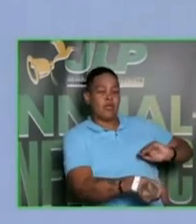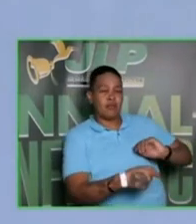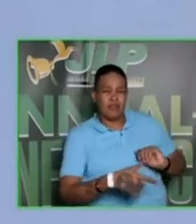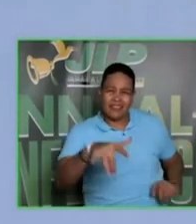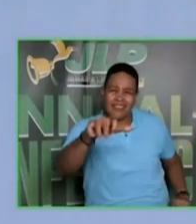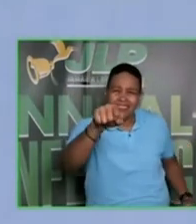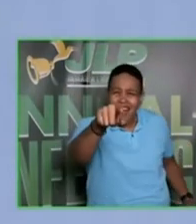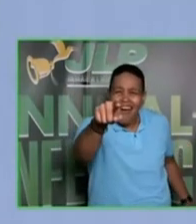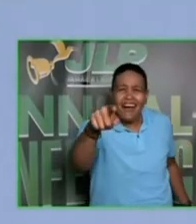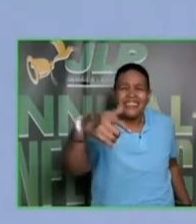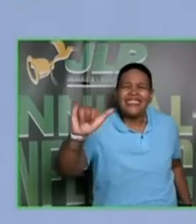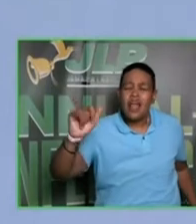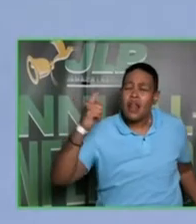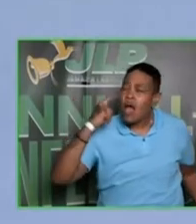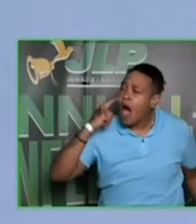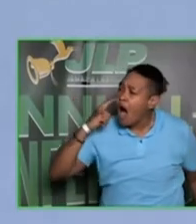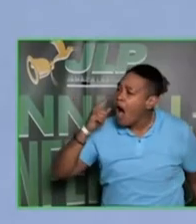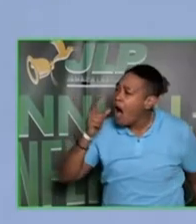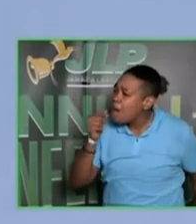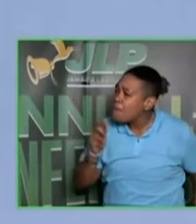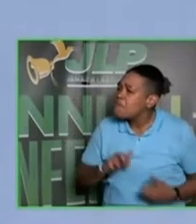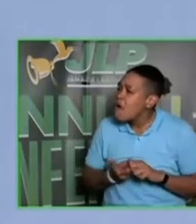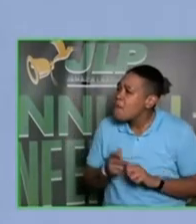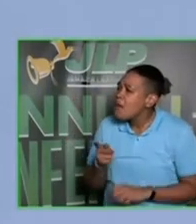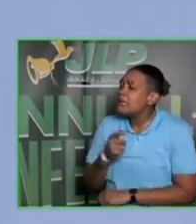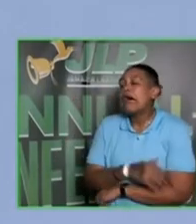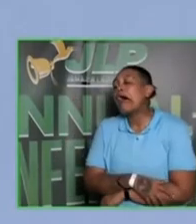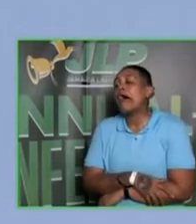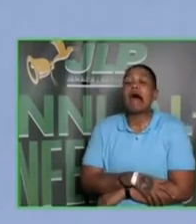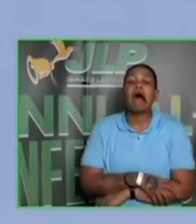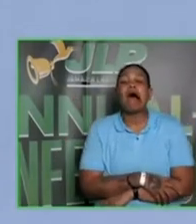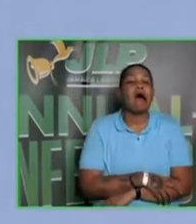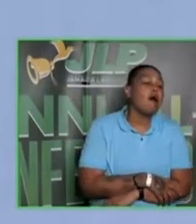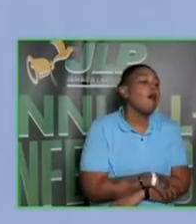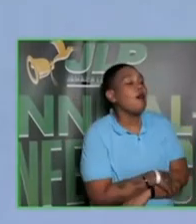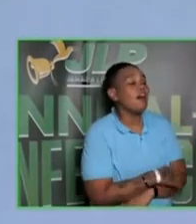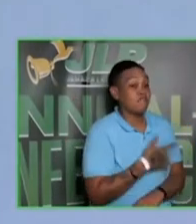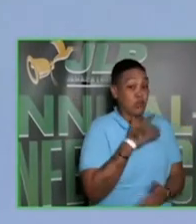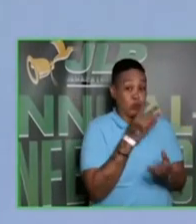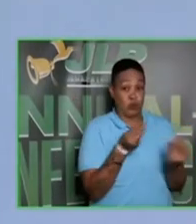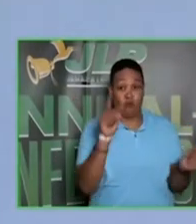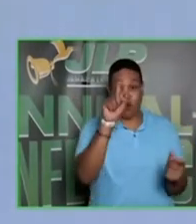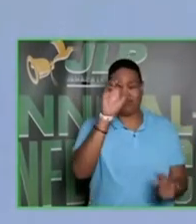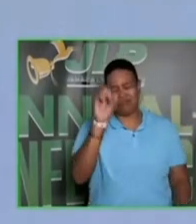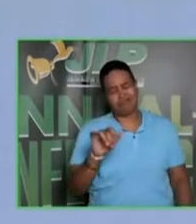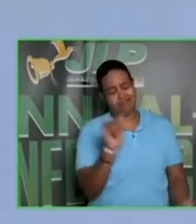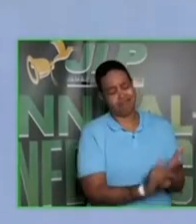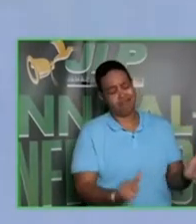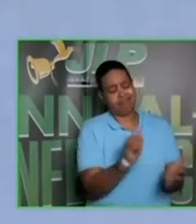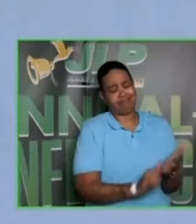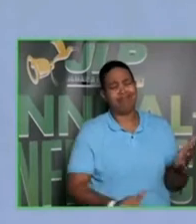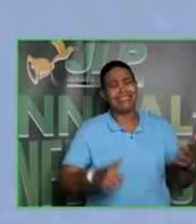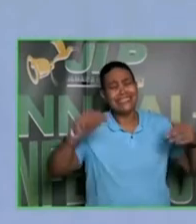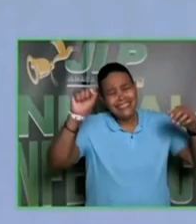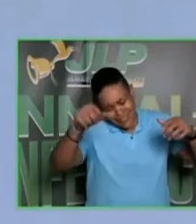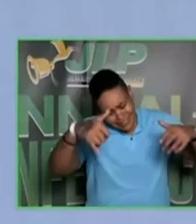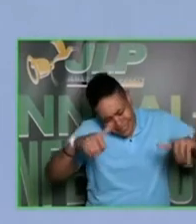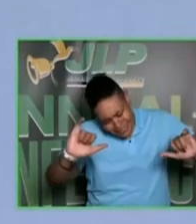there are still challenges. Yes, there are still hardships.